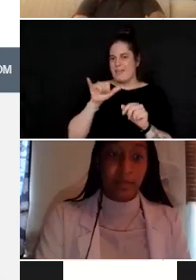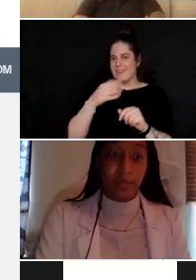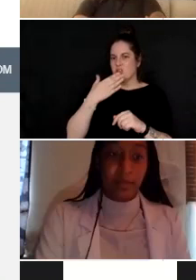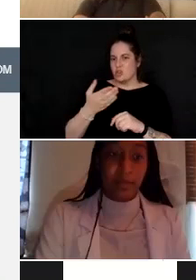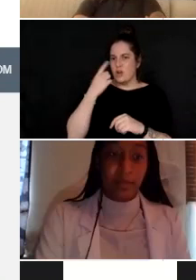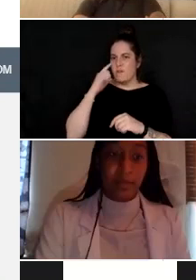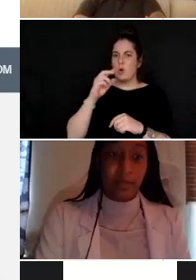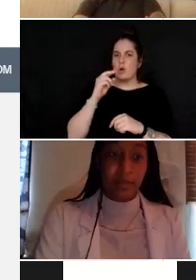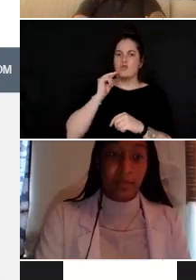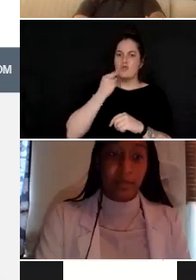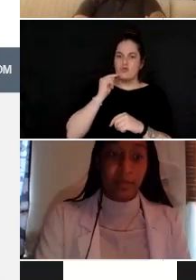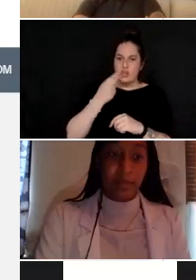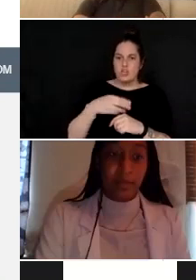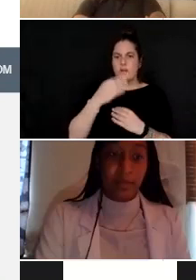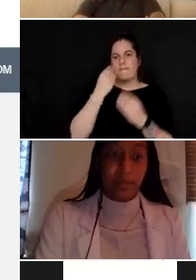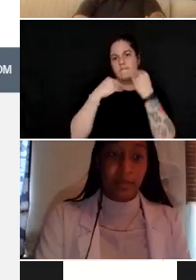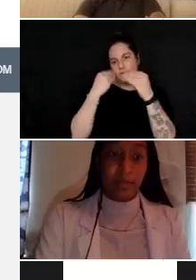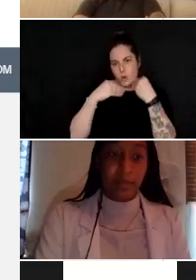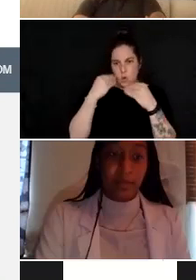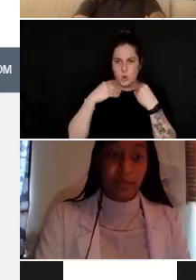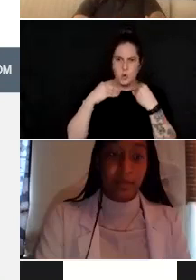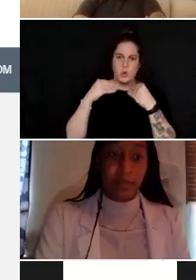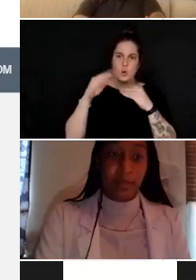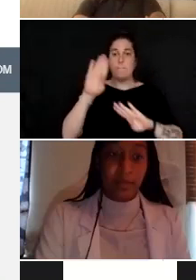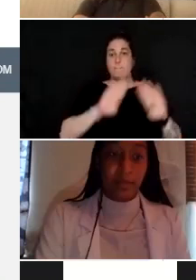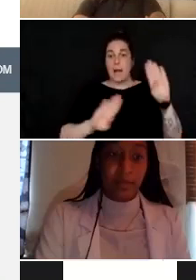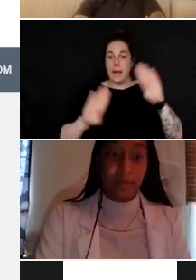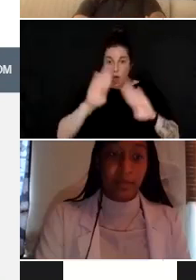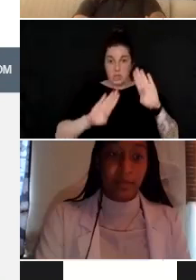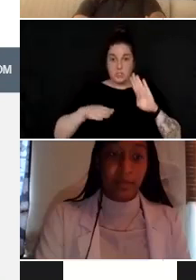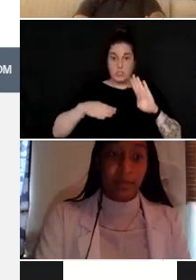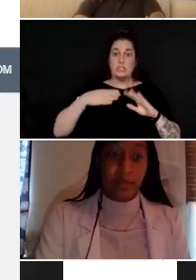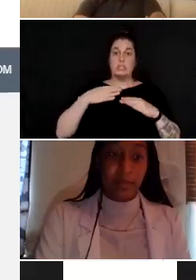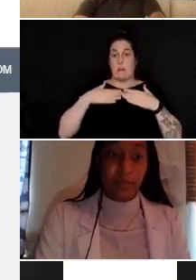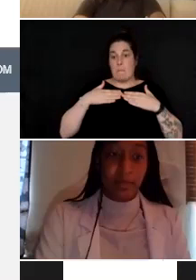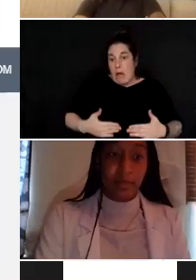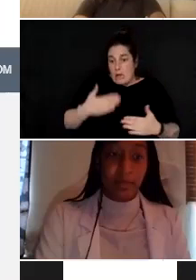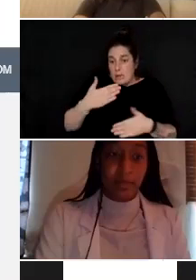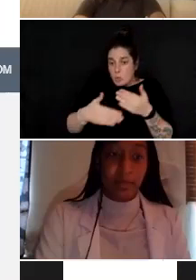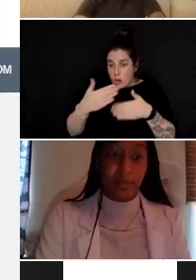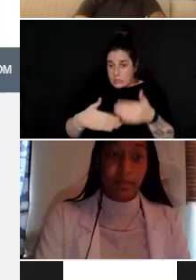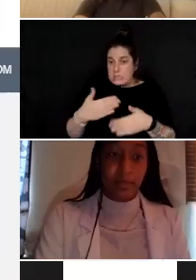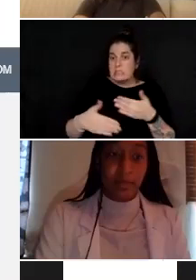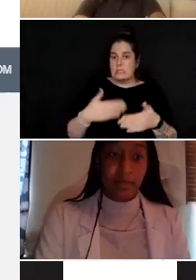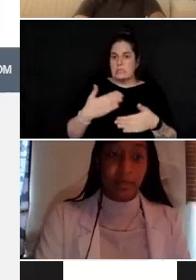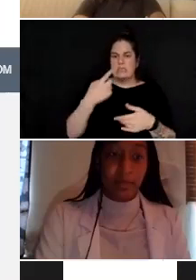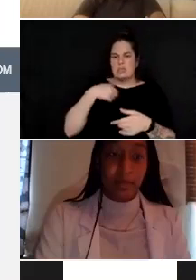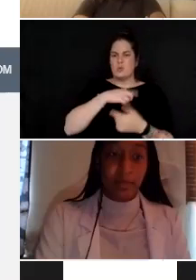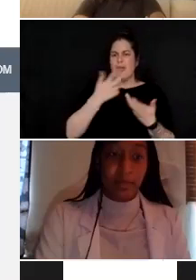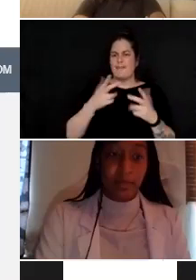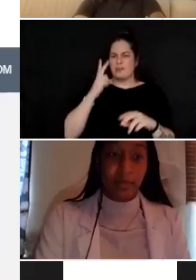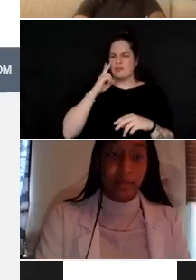with nutrition and food and biological processes, as we just saw in the previous set